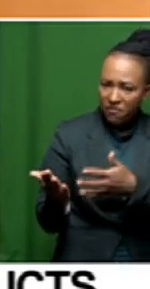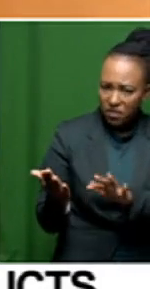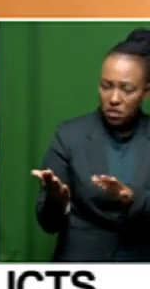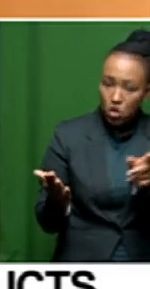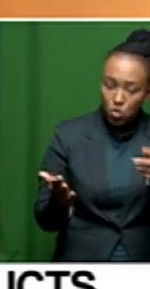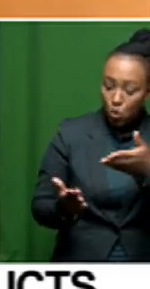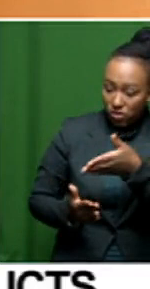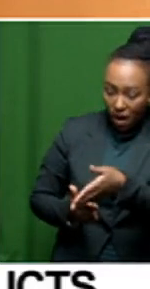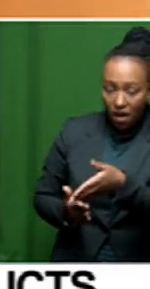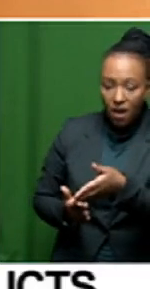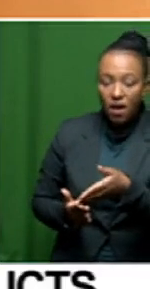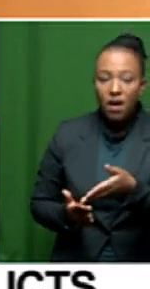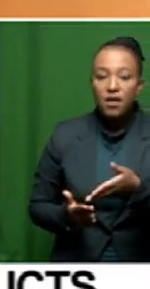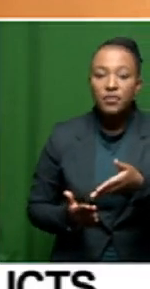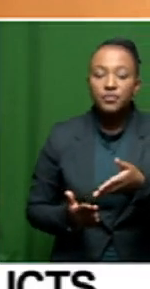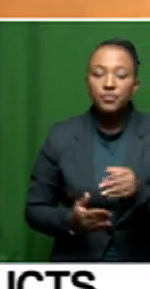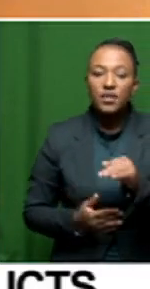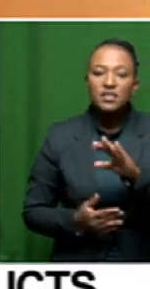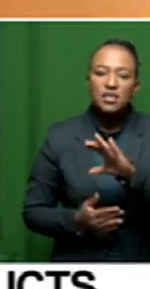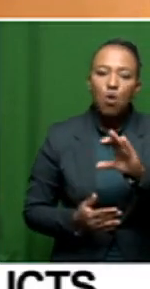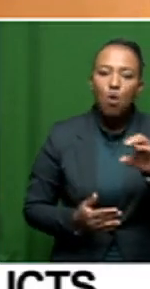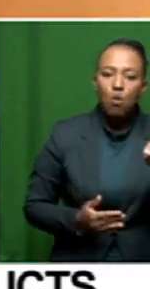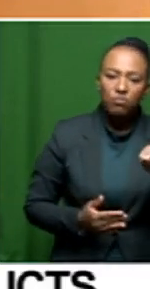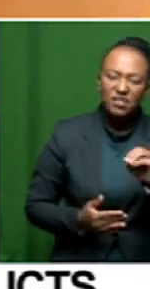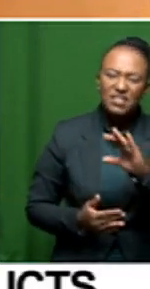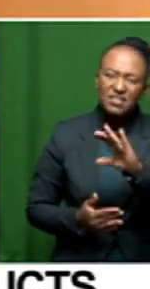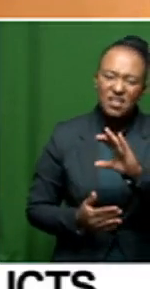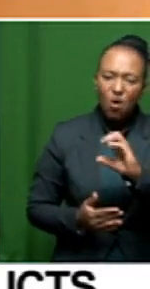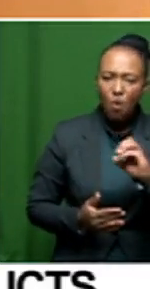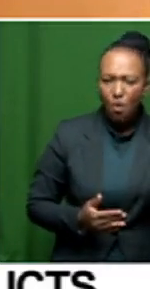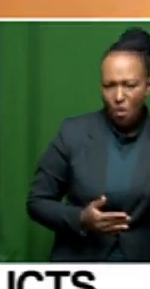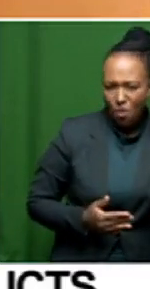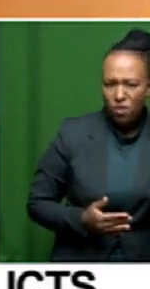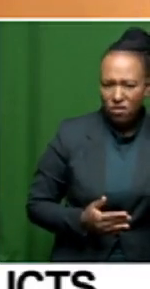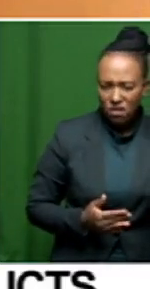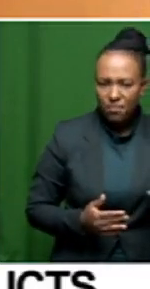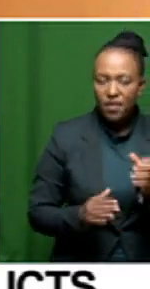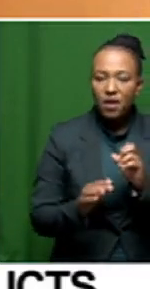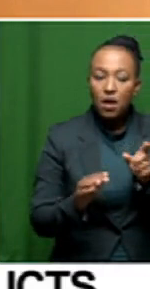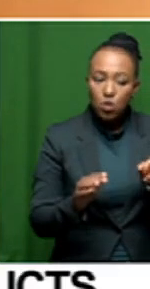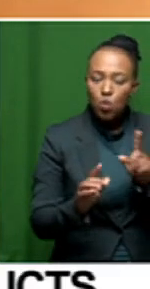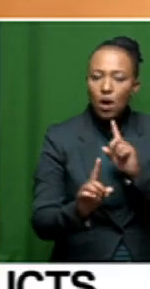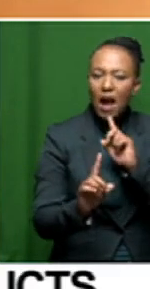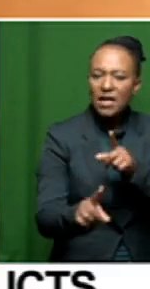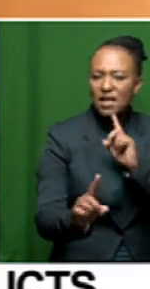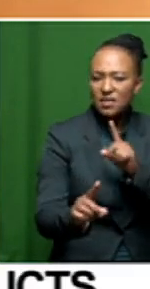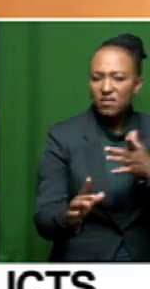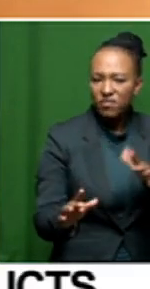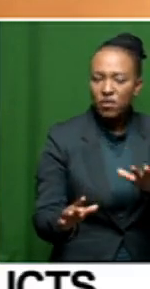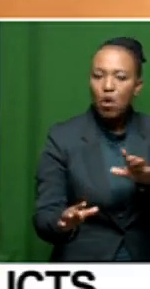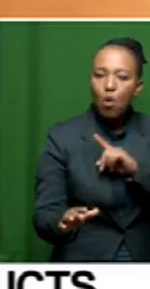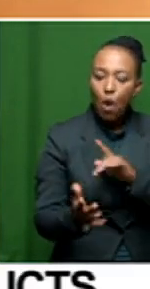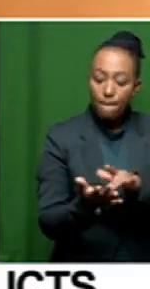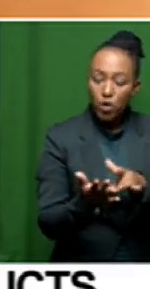there. The CEO of the hospital was there. What were the answers that were given to you in terms of funded